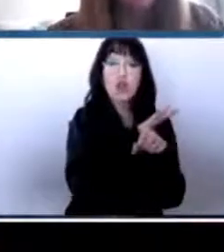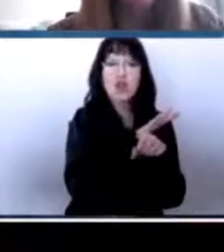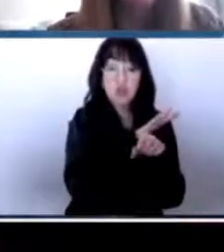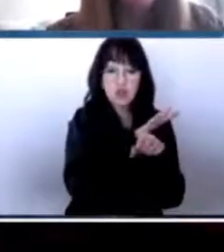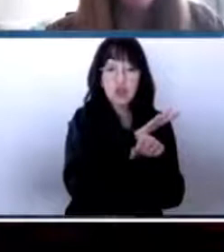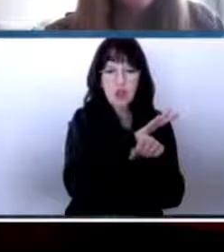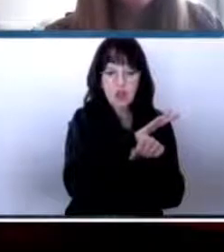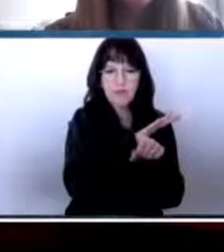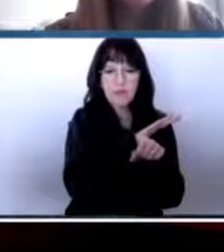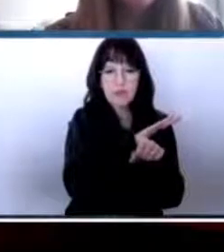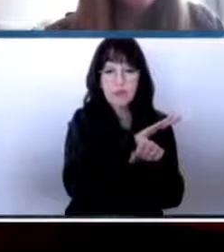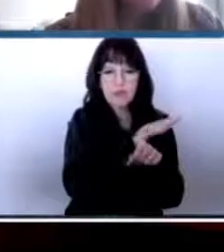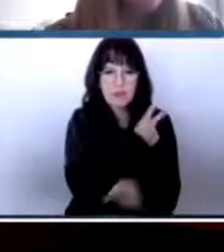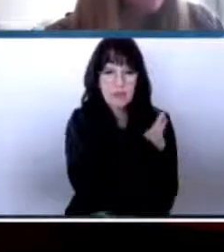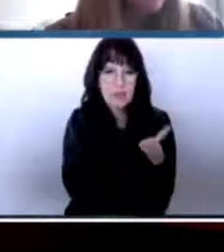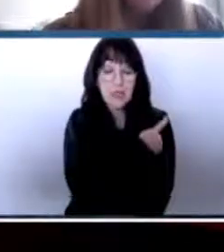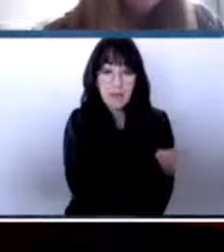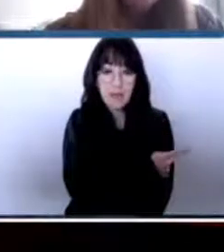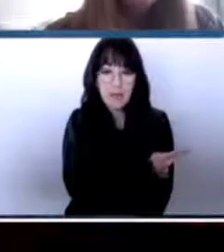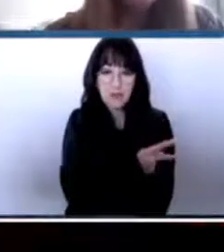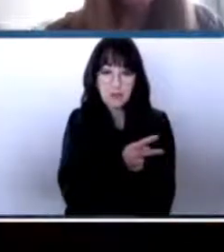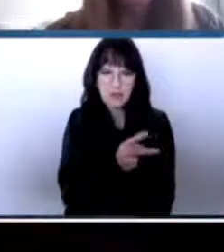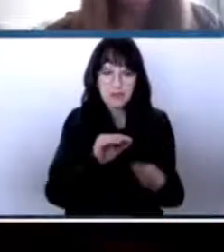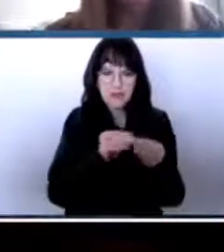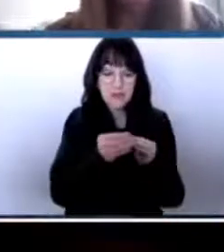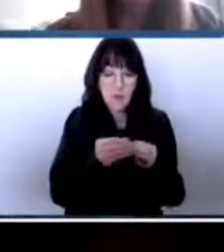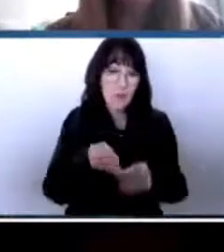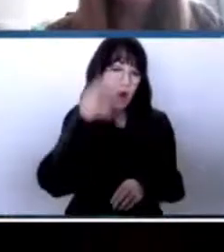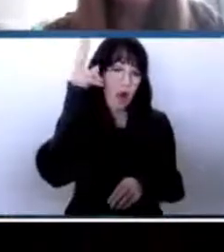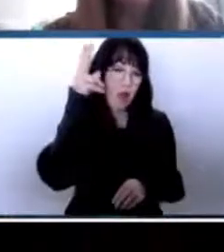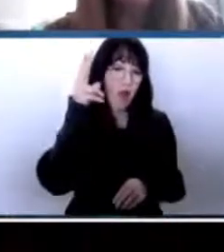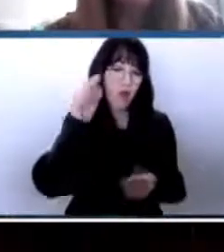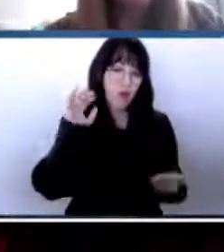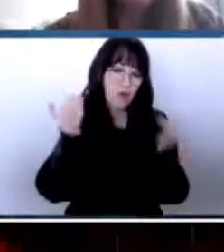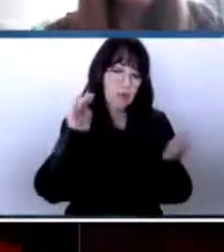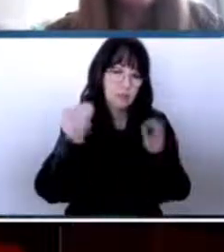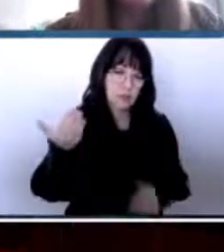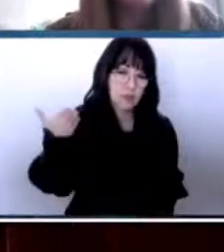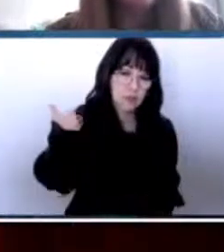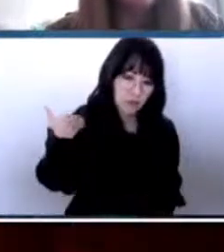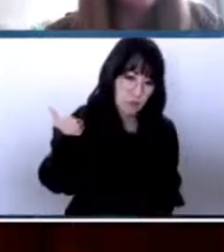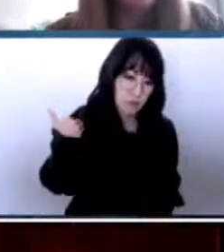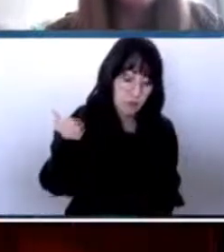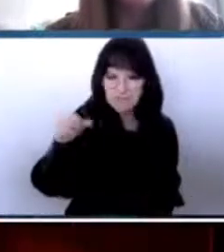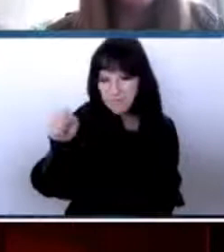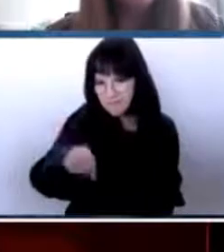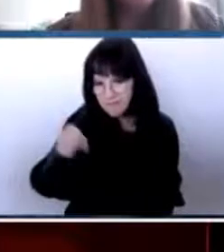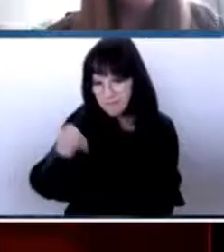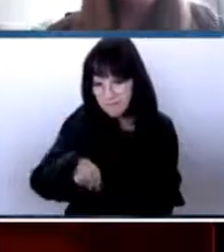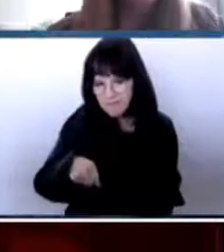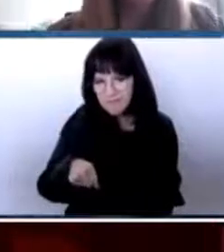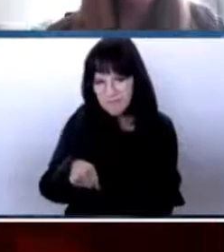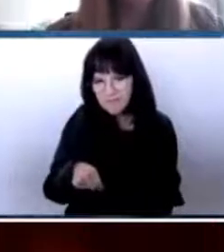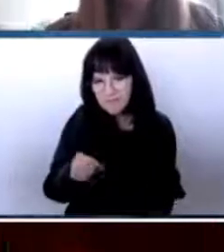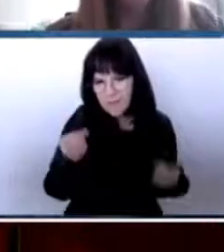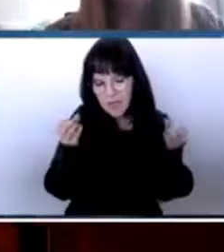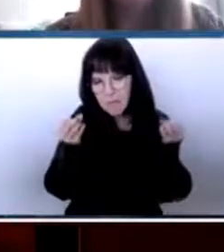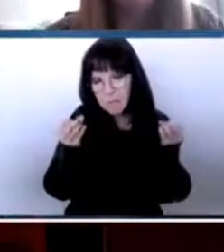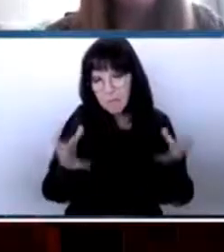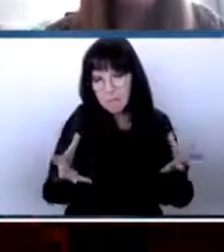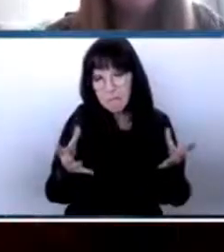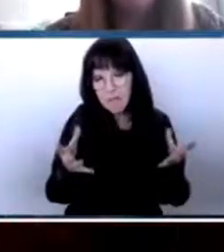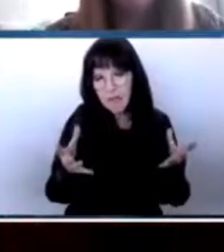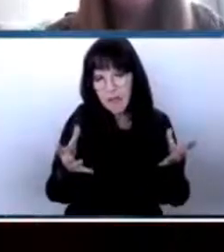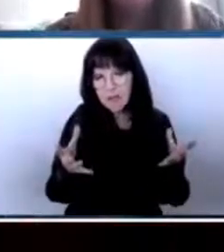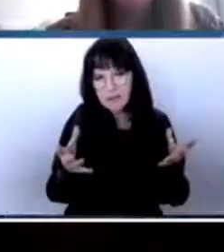higher now than they are before. We're also hearing, though, that they